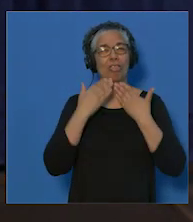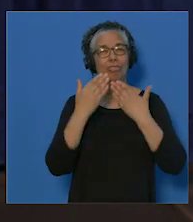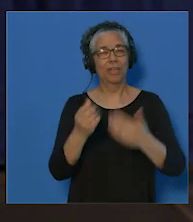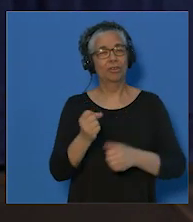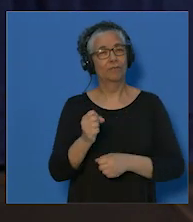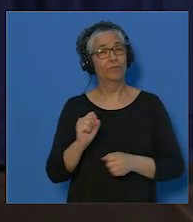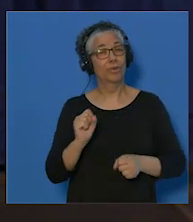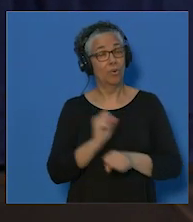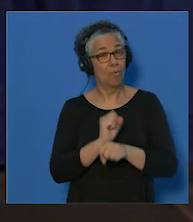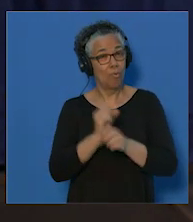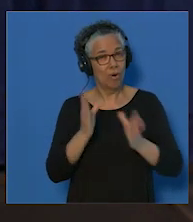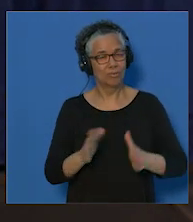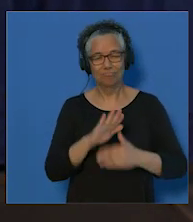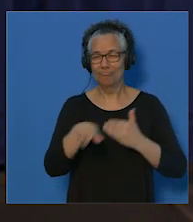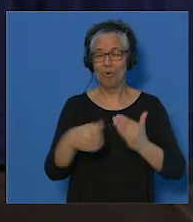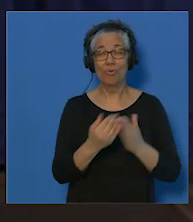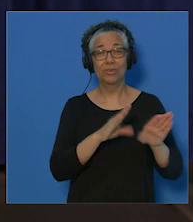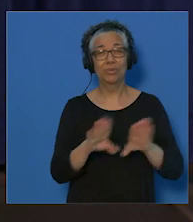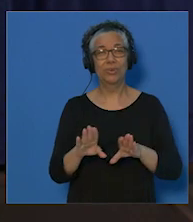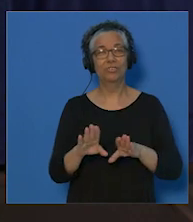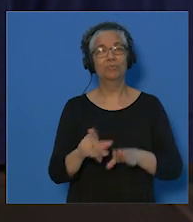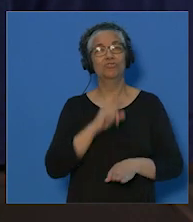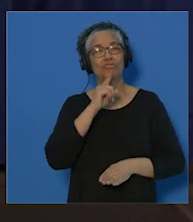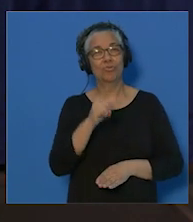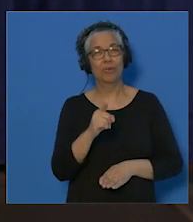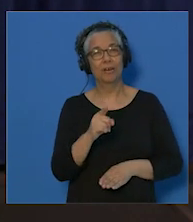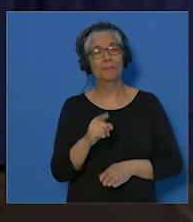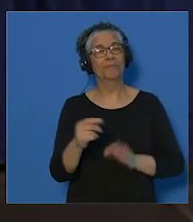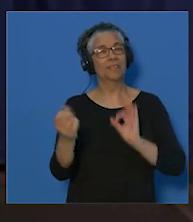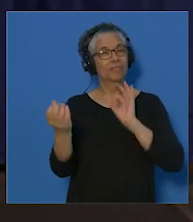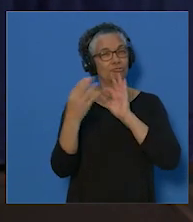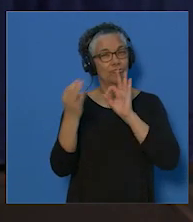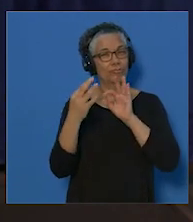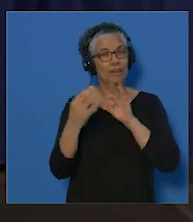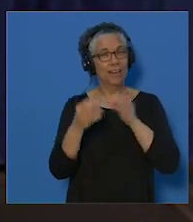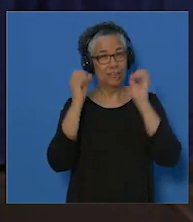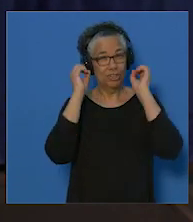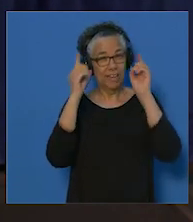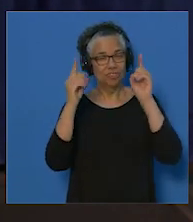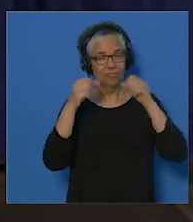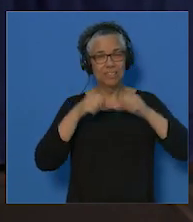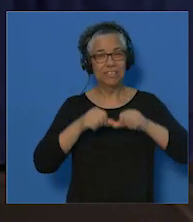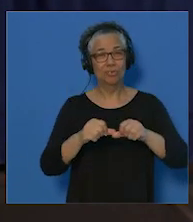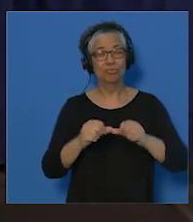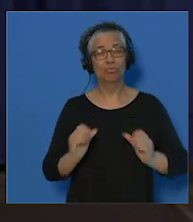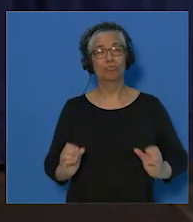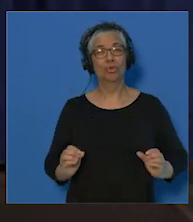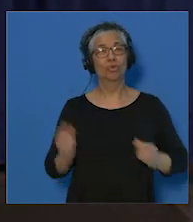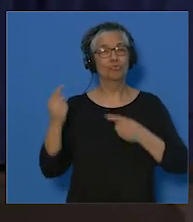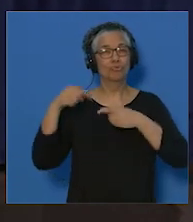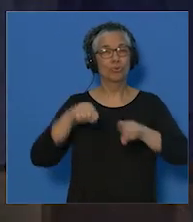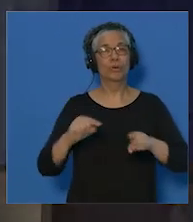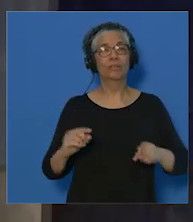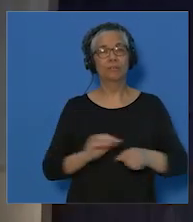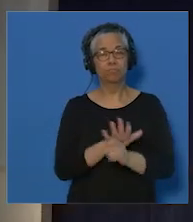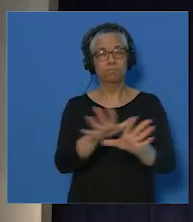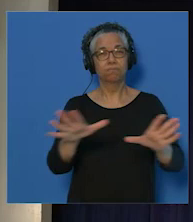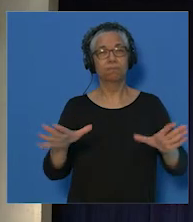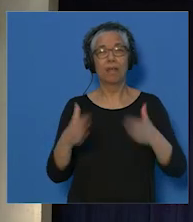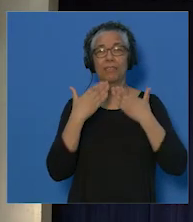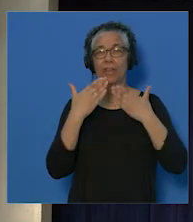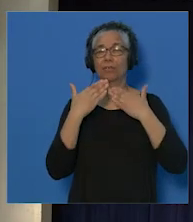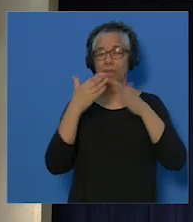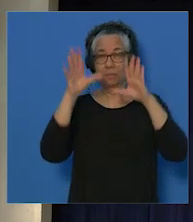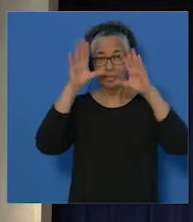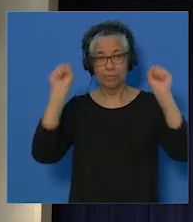this and what they're doing to ensure tertiary education continues during this pandemic. Thank you. Thank you, Mr. Premier.